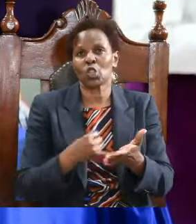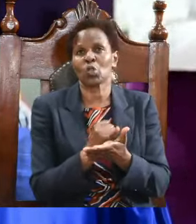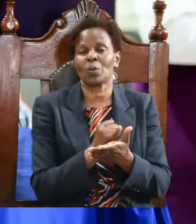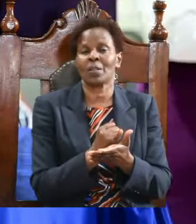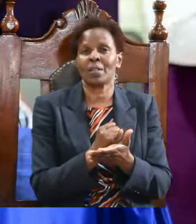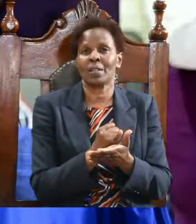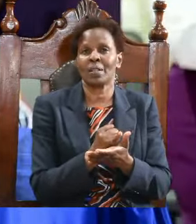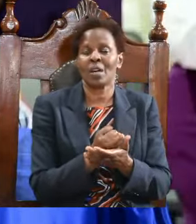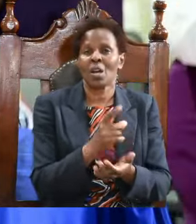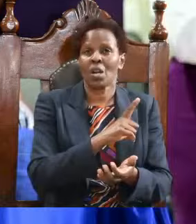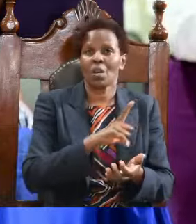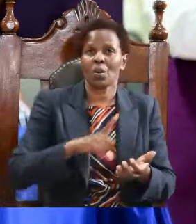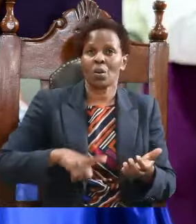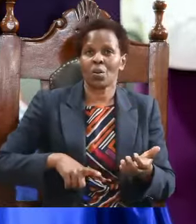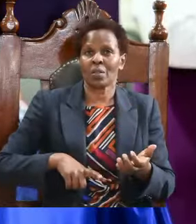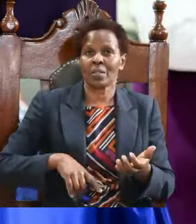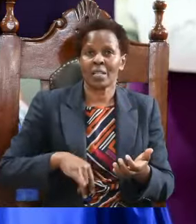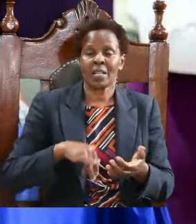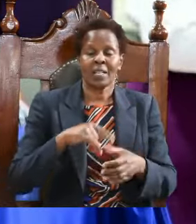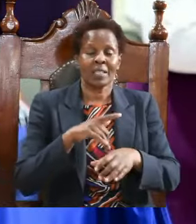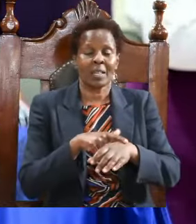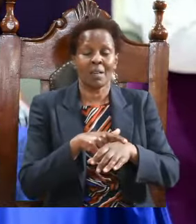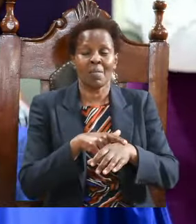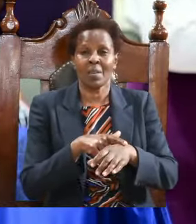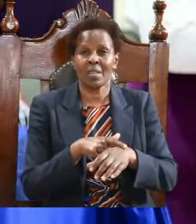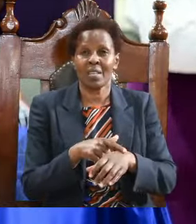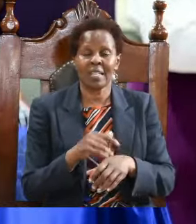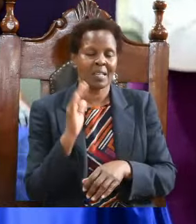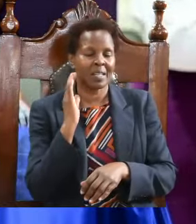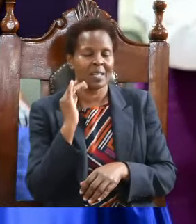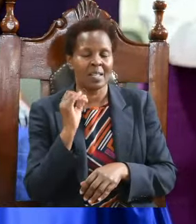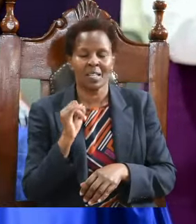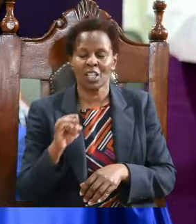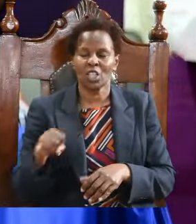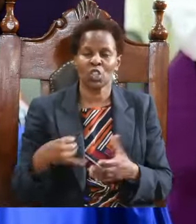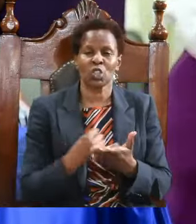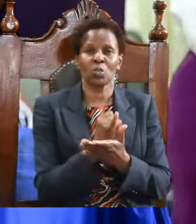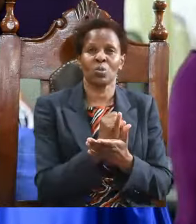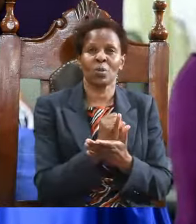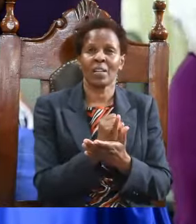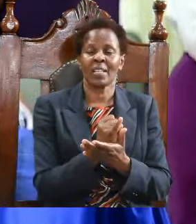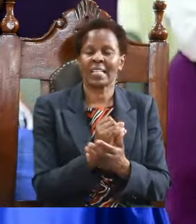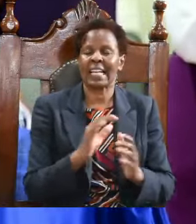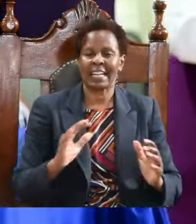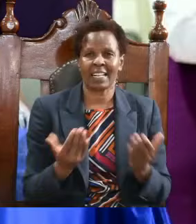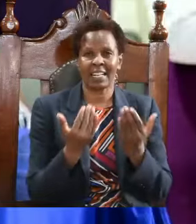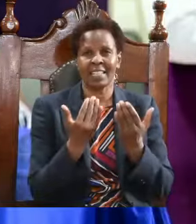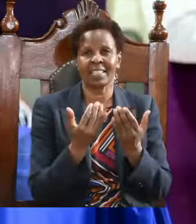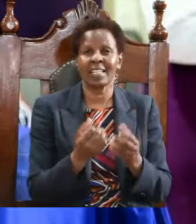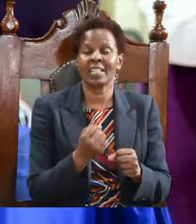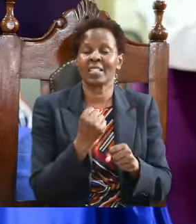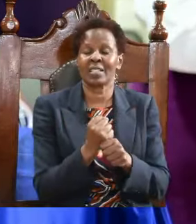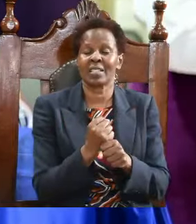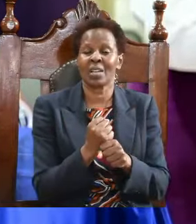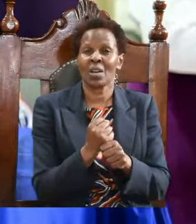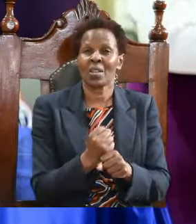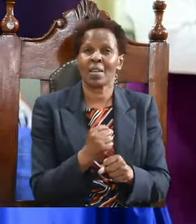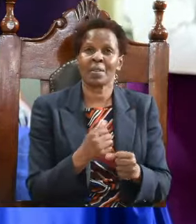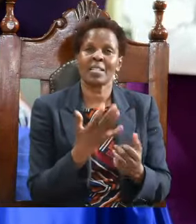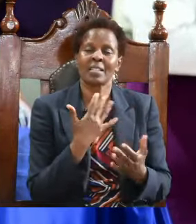And Lord, when you heard, you encouraged him and he meant it. We want to make it in life,